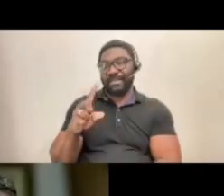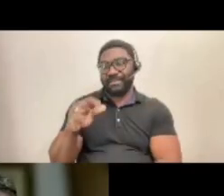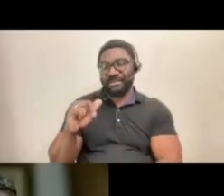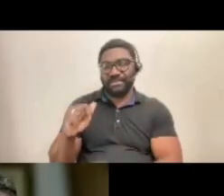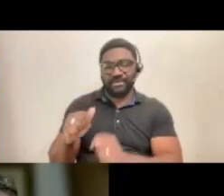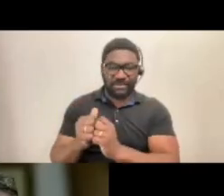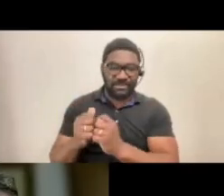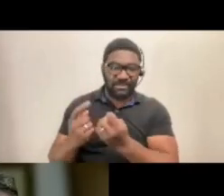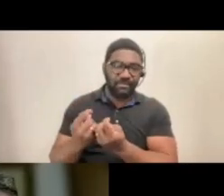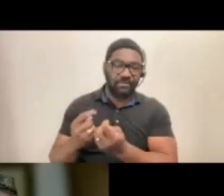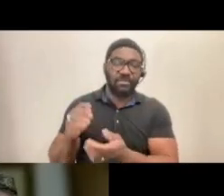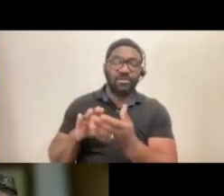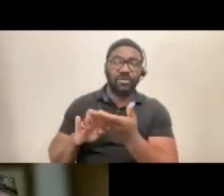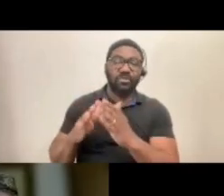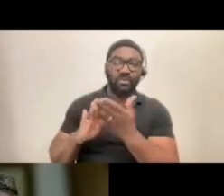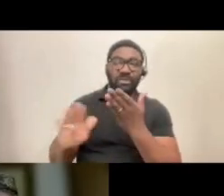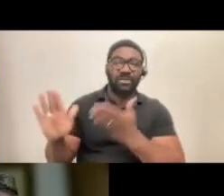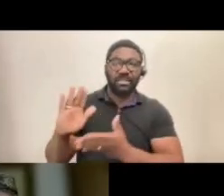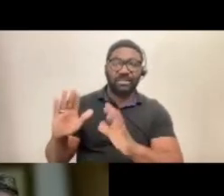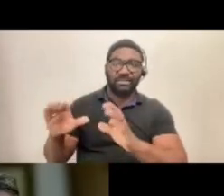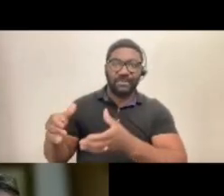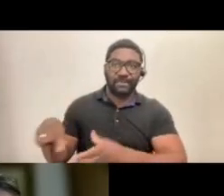please.